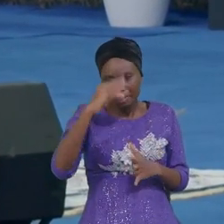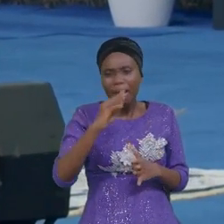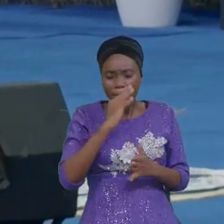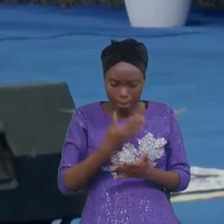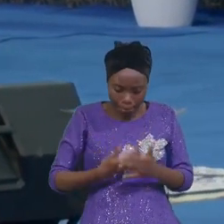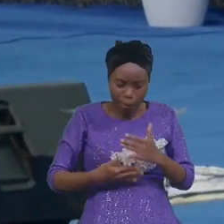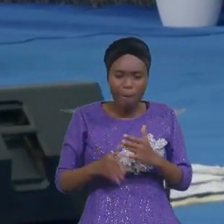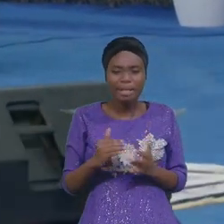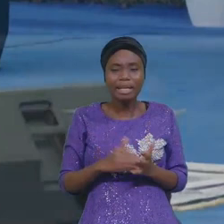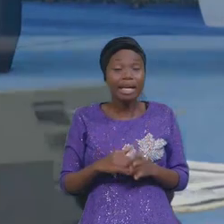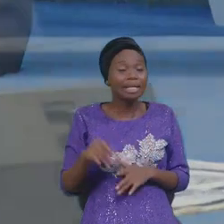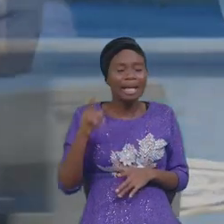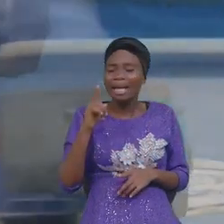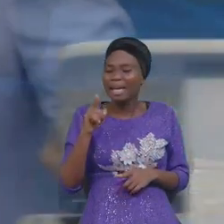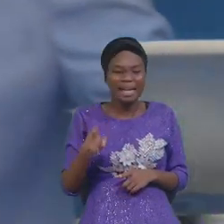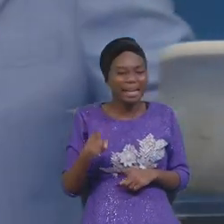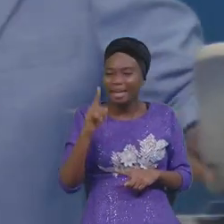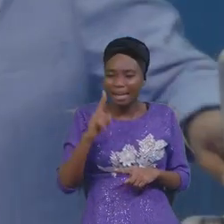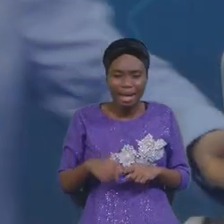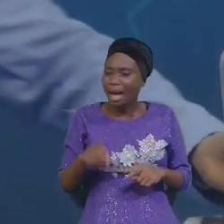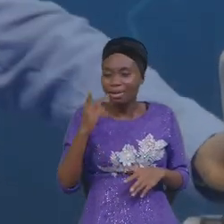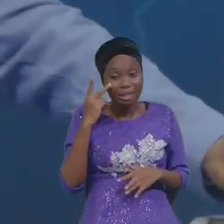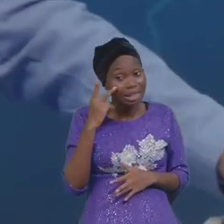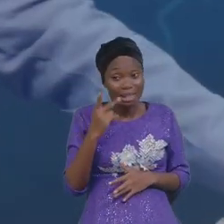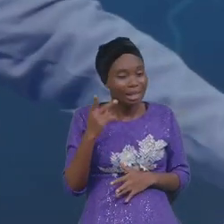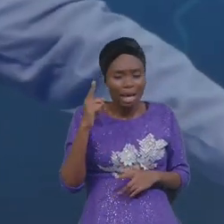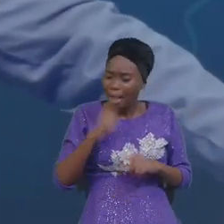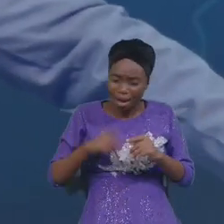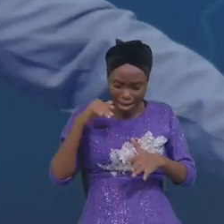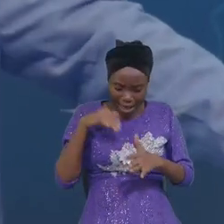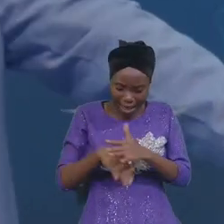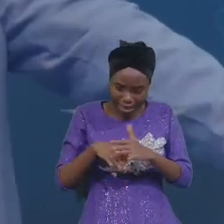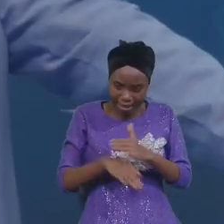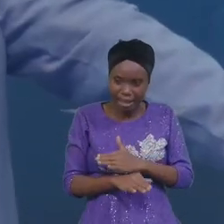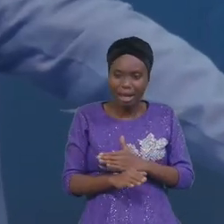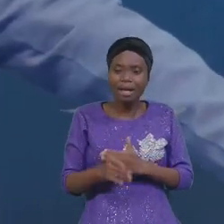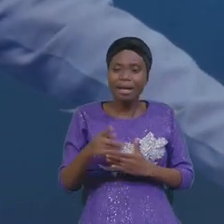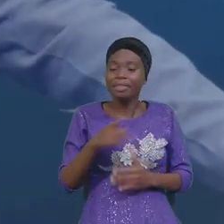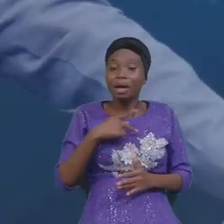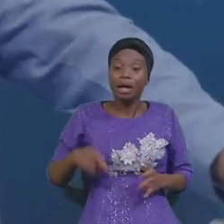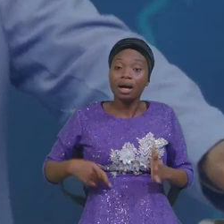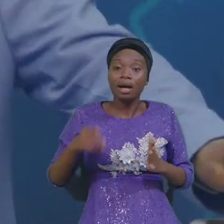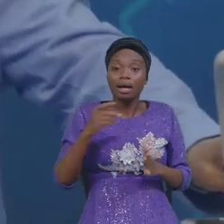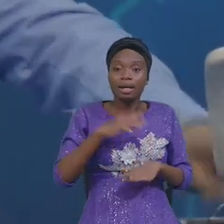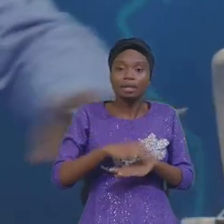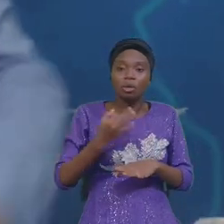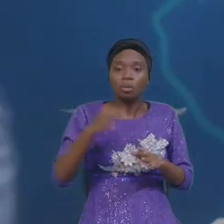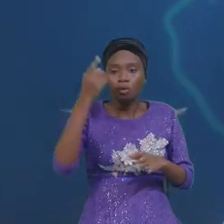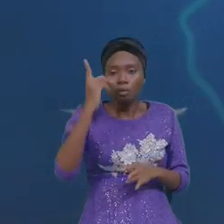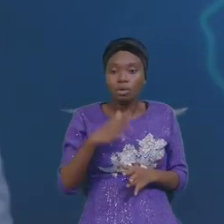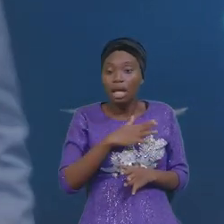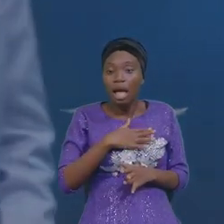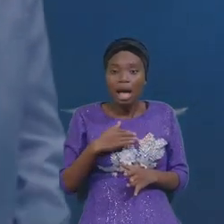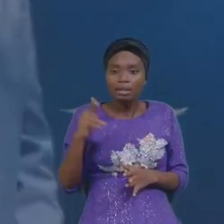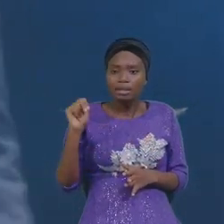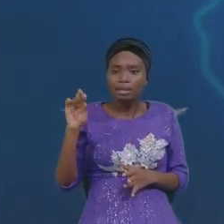again, he cannot see, he cannot enter the kingdom of God. And Nicodemus, he had